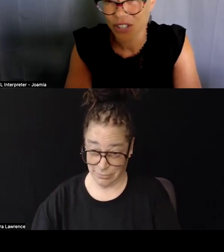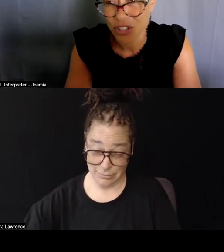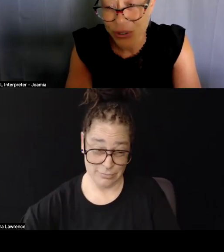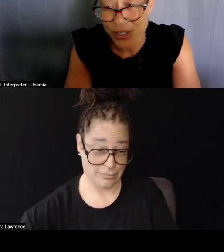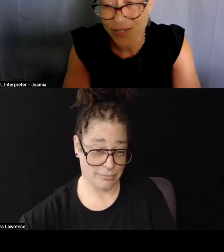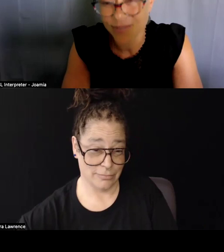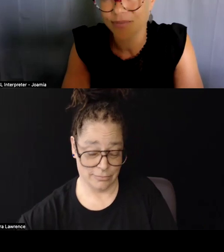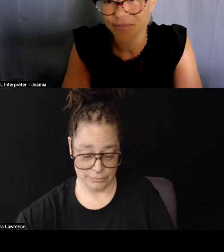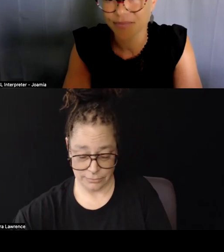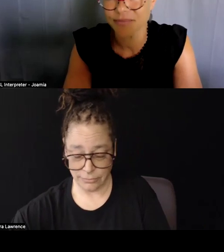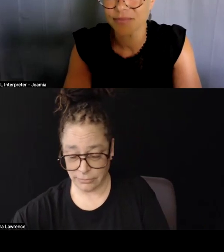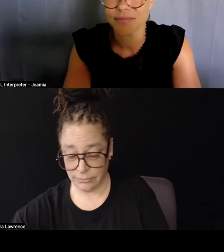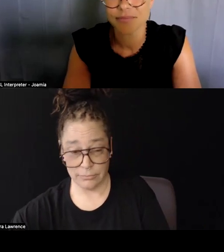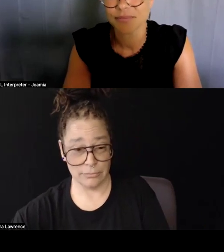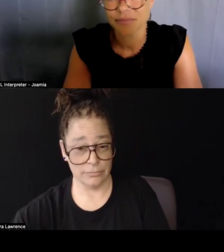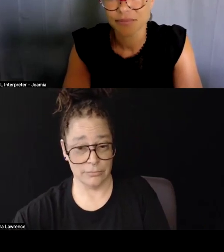For your children?